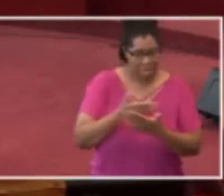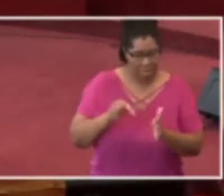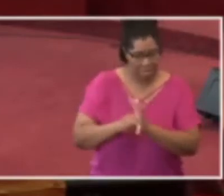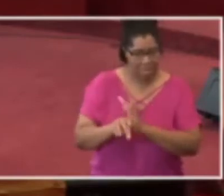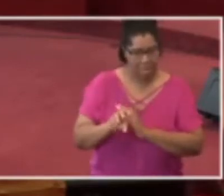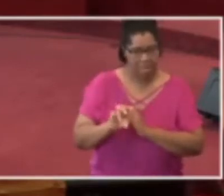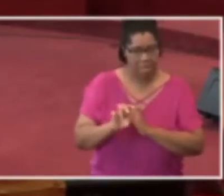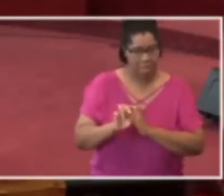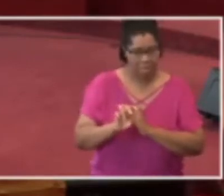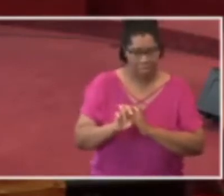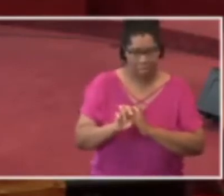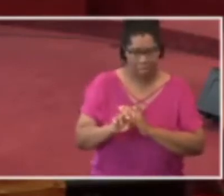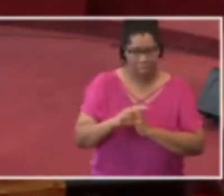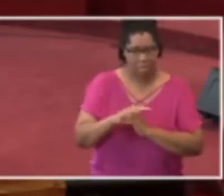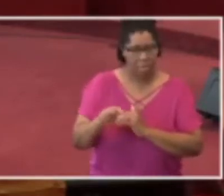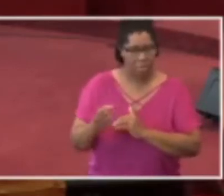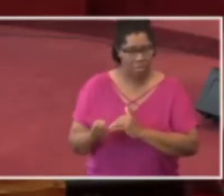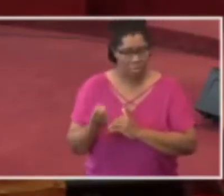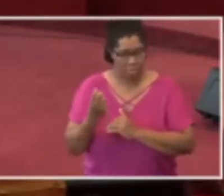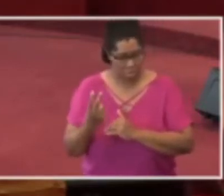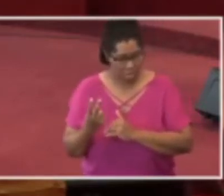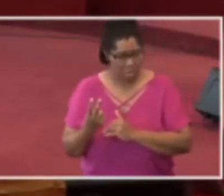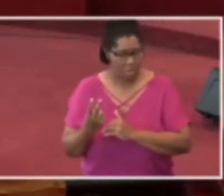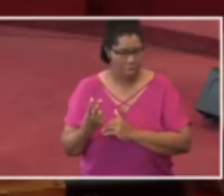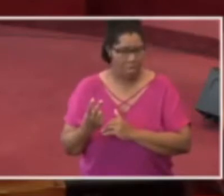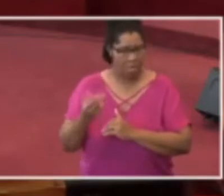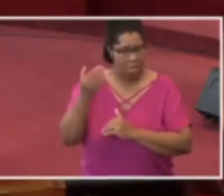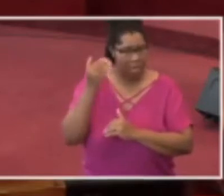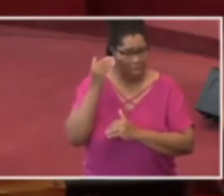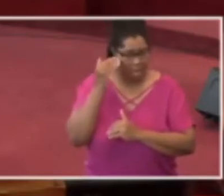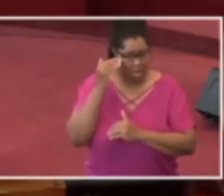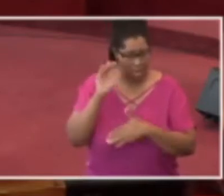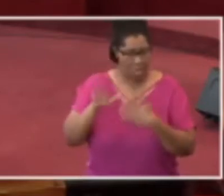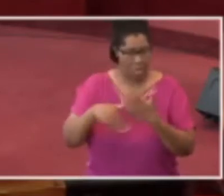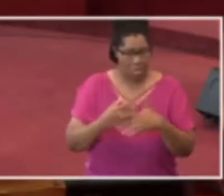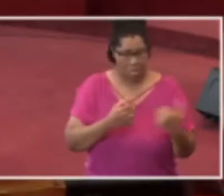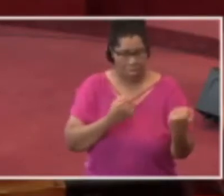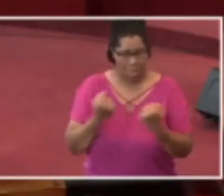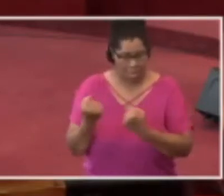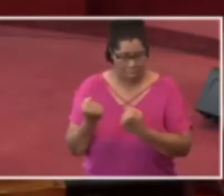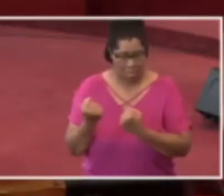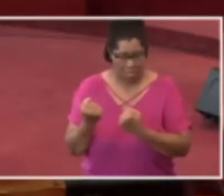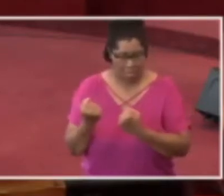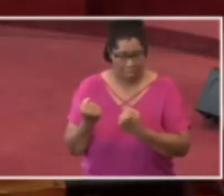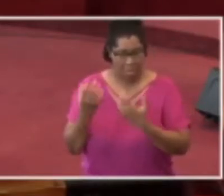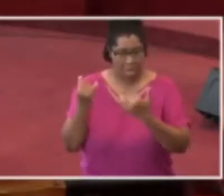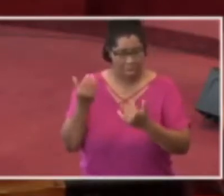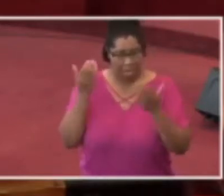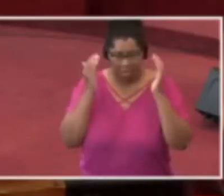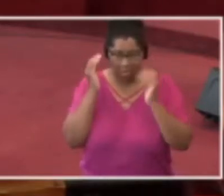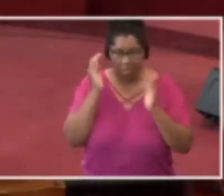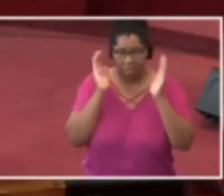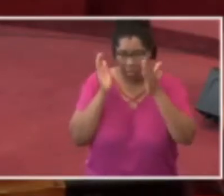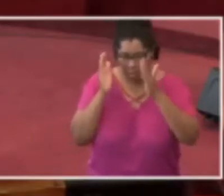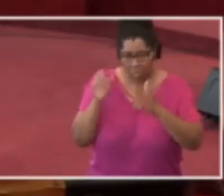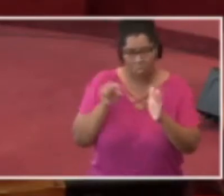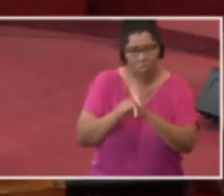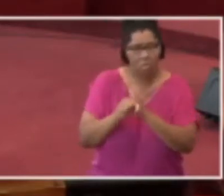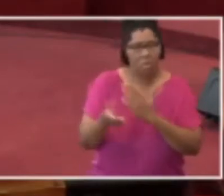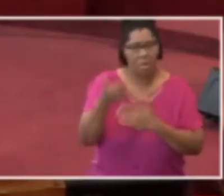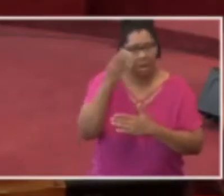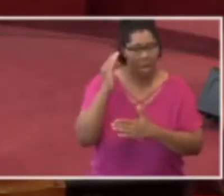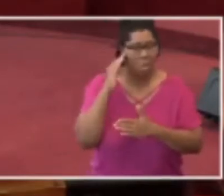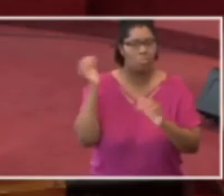morning will be on 1 through 6, God's omniscience, that God is all-knowing. Let the church say all-knowing.